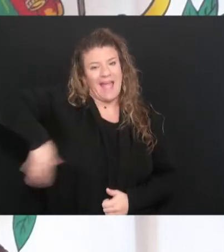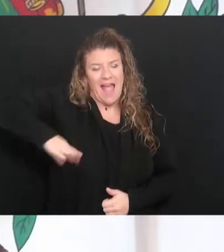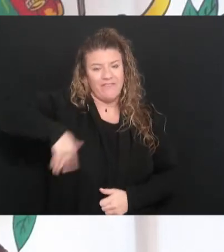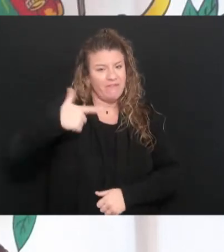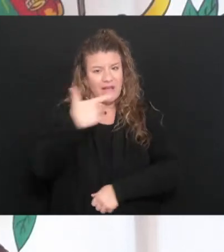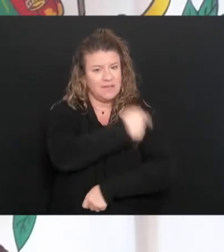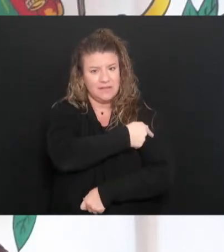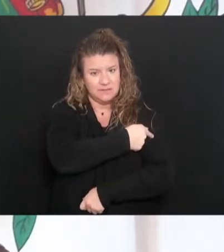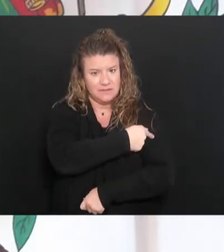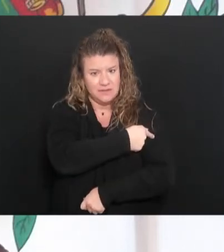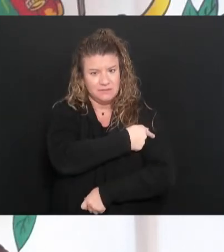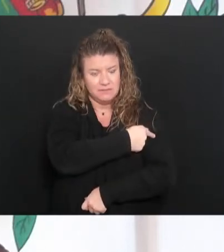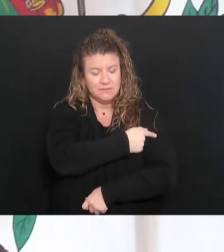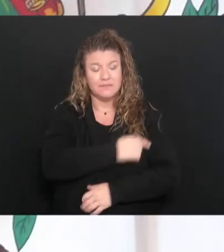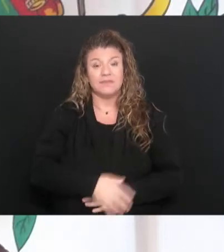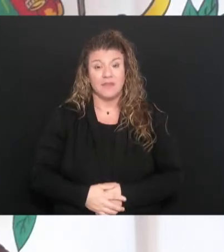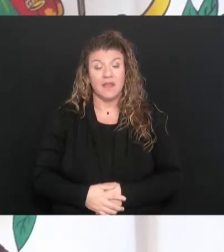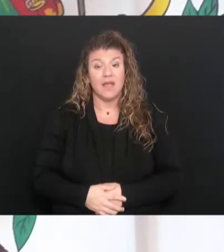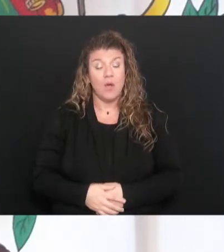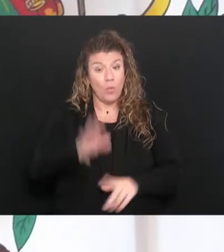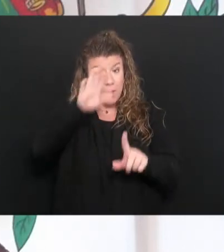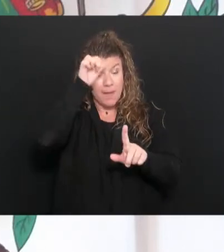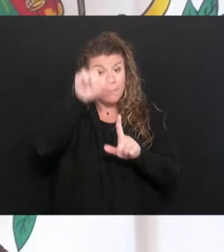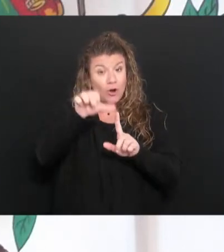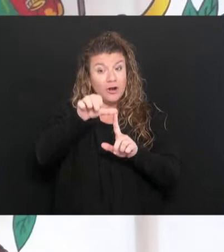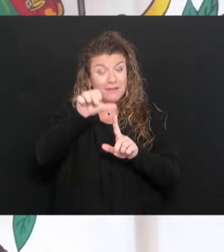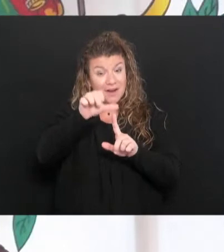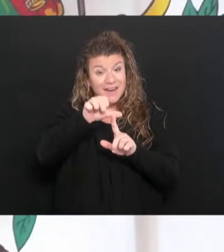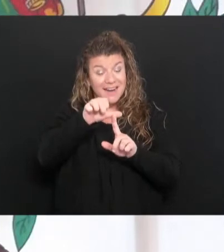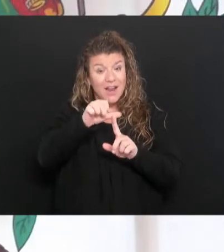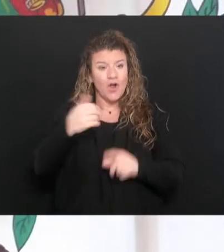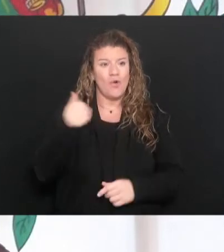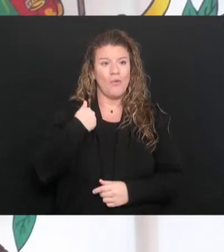But as it was before, remember when it was